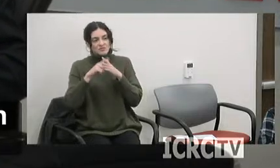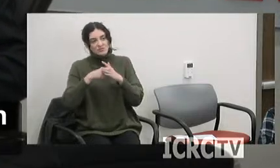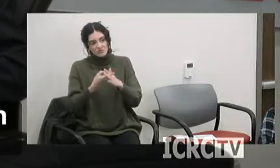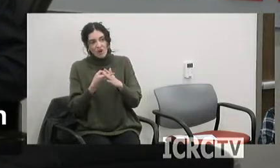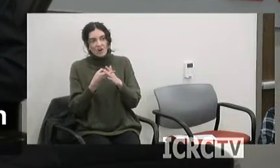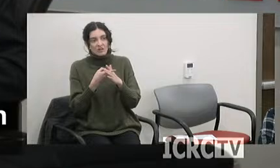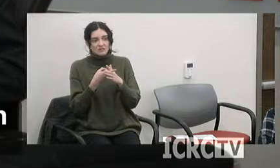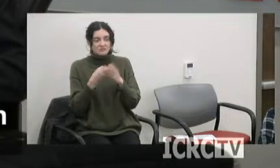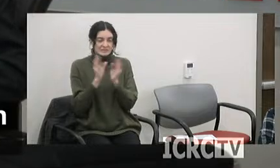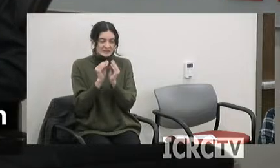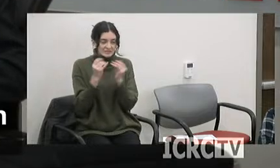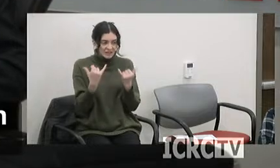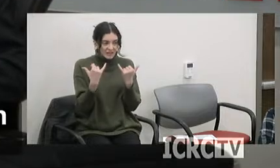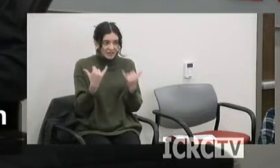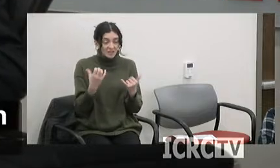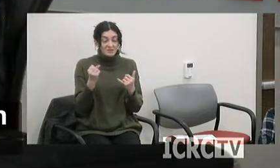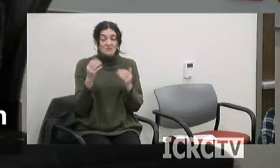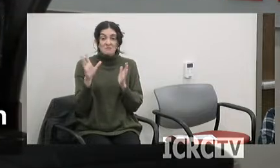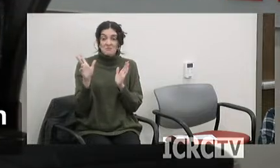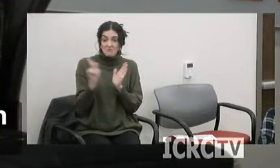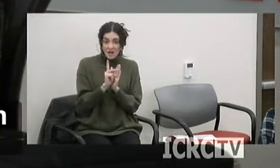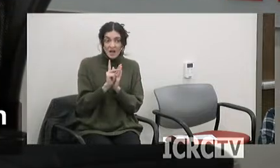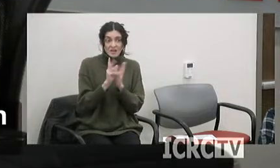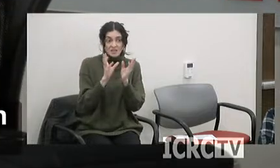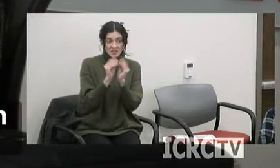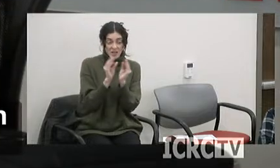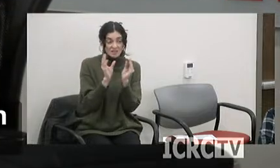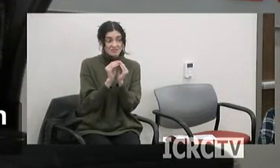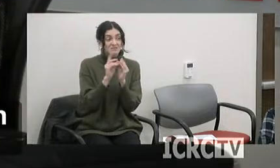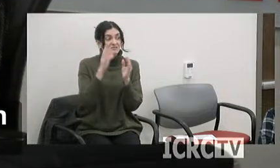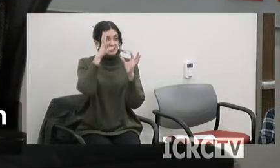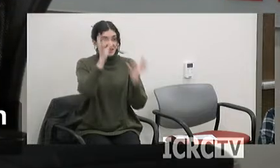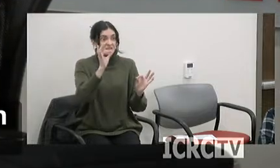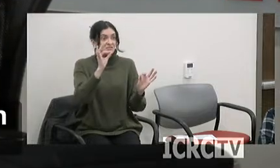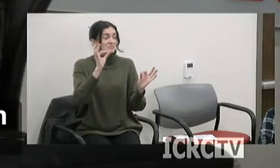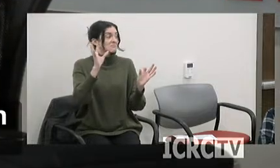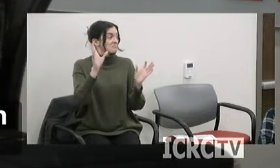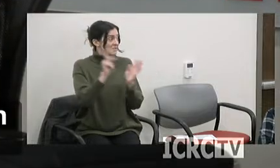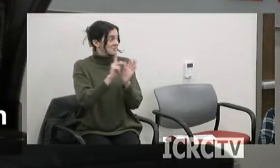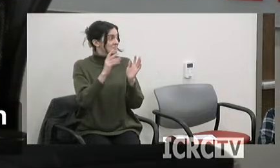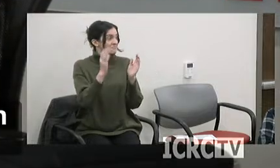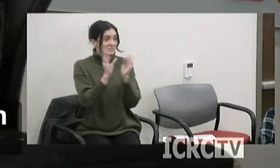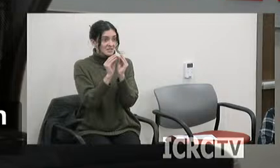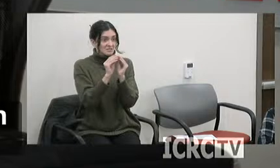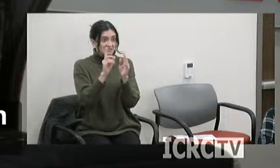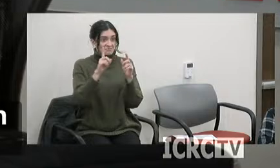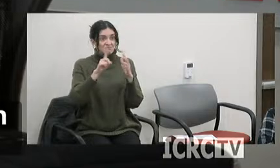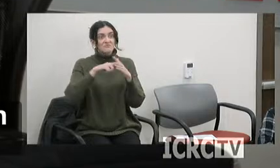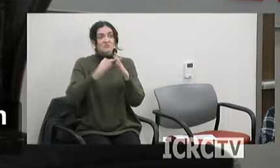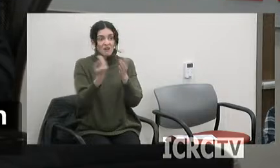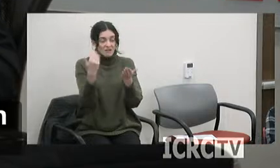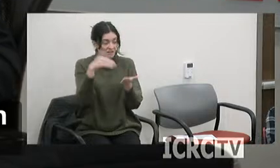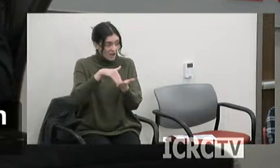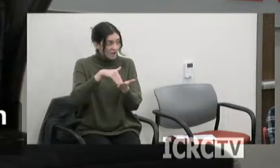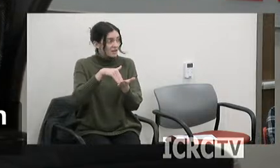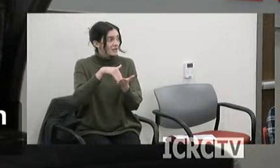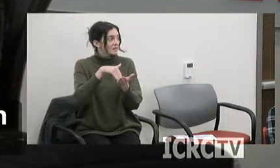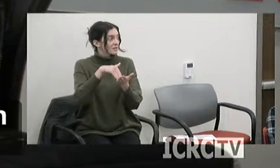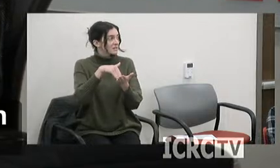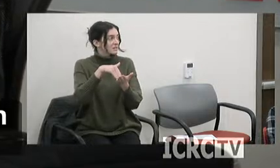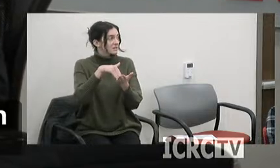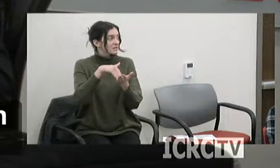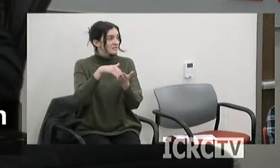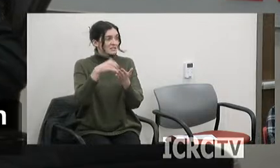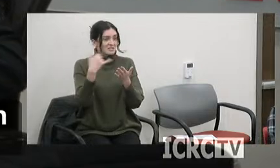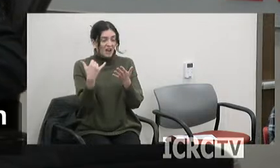So we came back from executive session. We had a motion to return, which brings us to